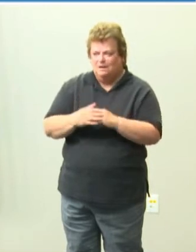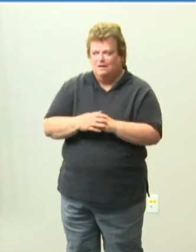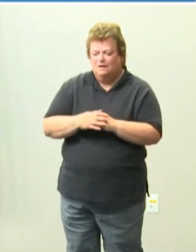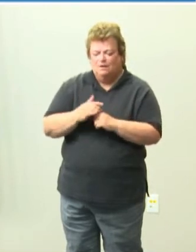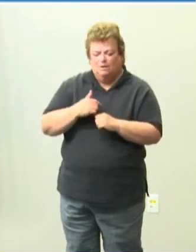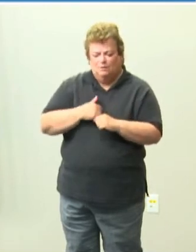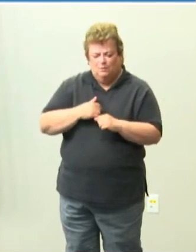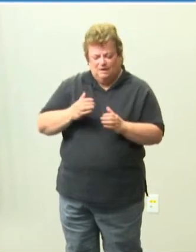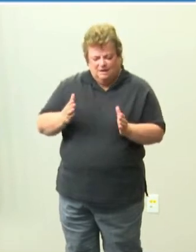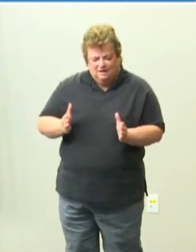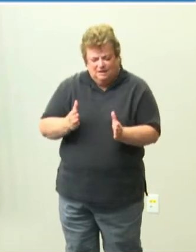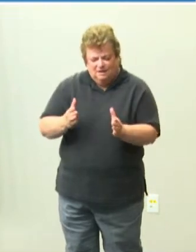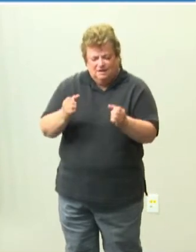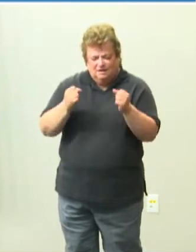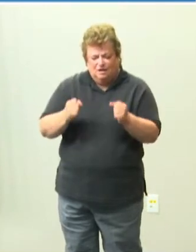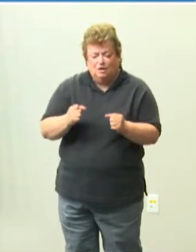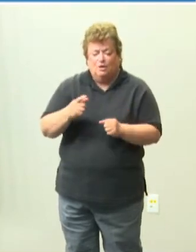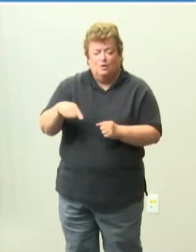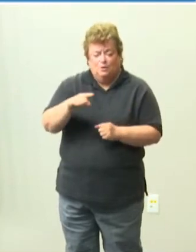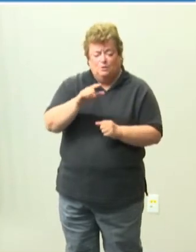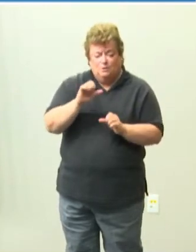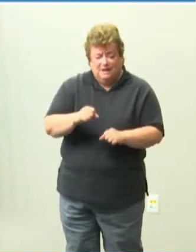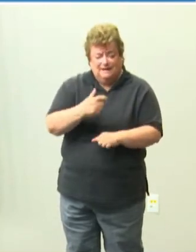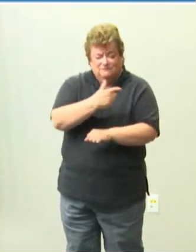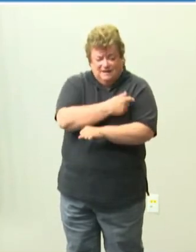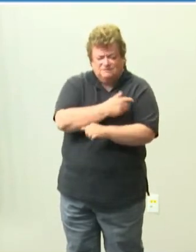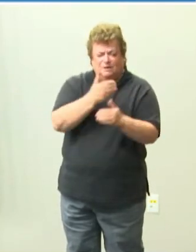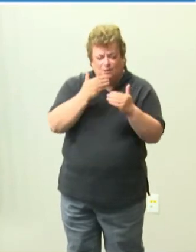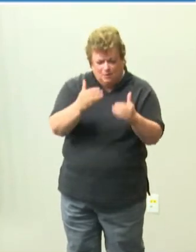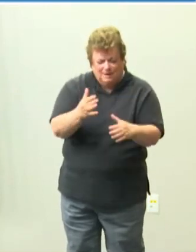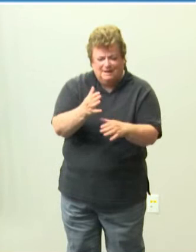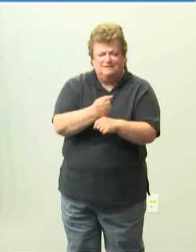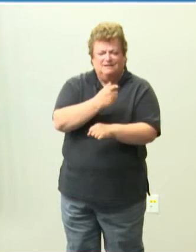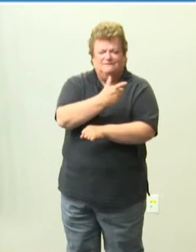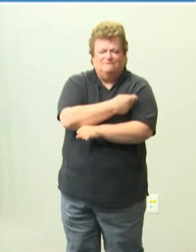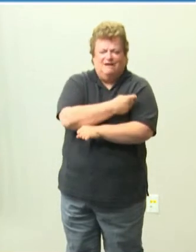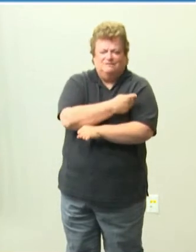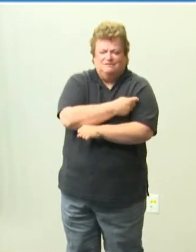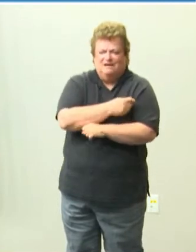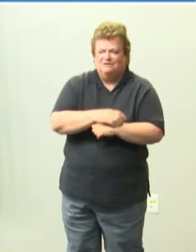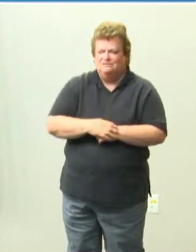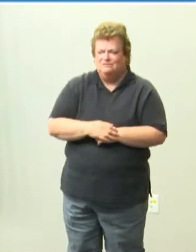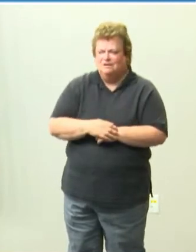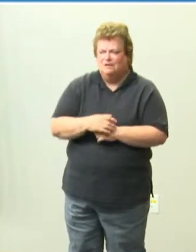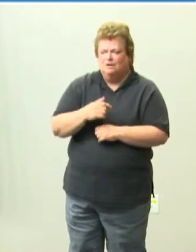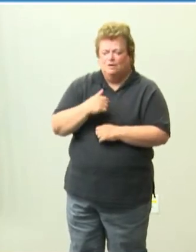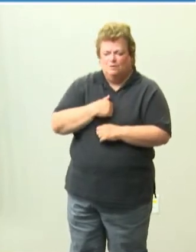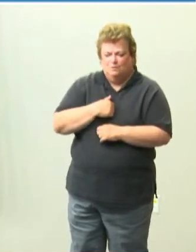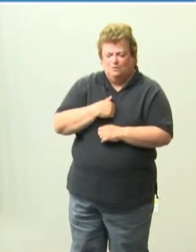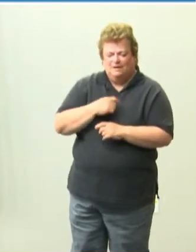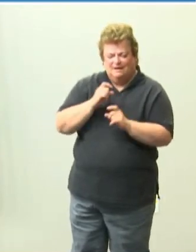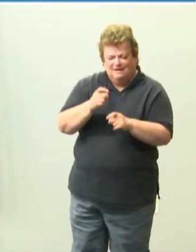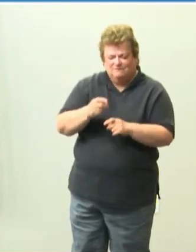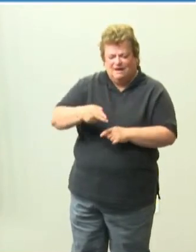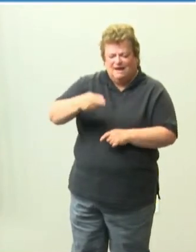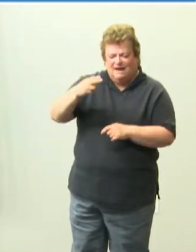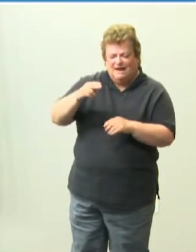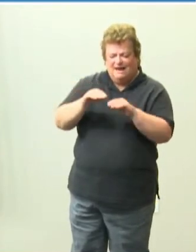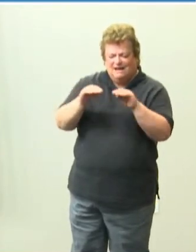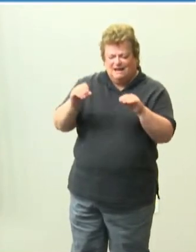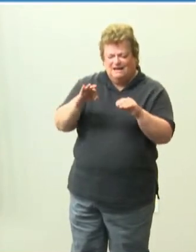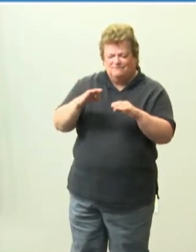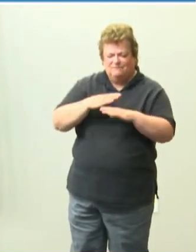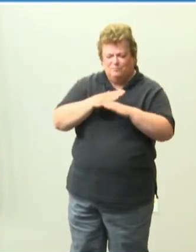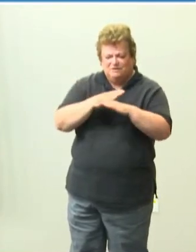strongly urge all those eligible to get vaccinated. As you've heard, vaccination offers a high level of protection against